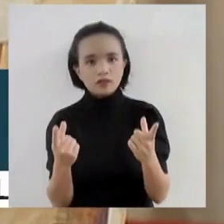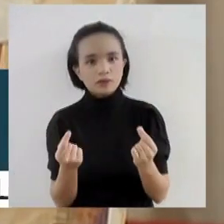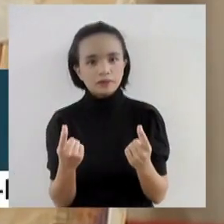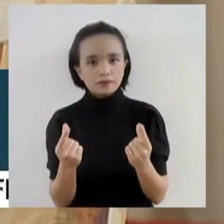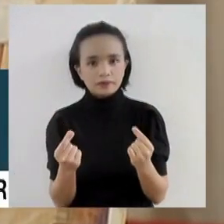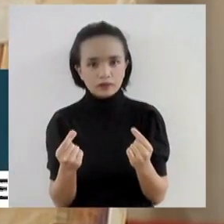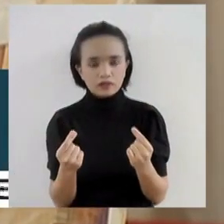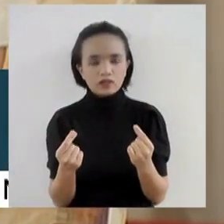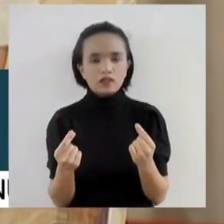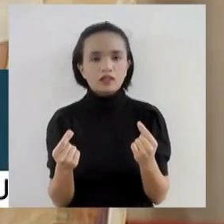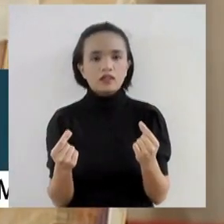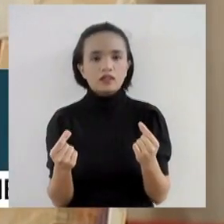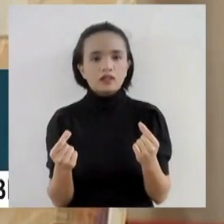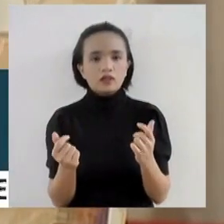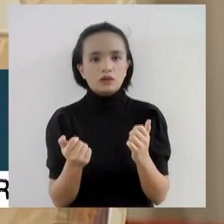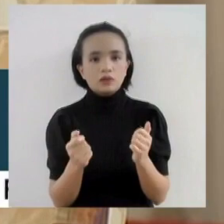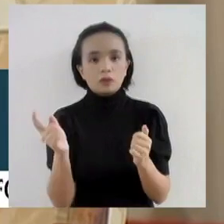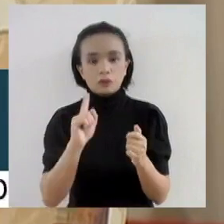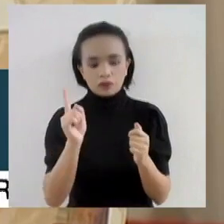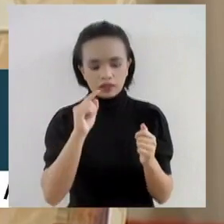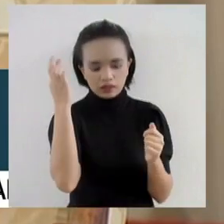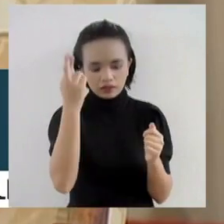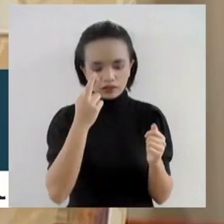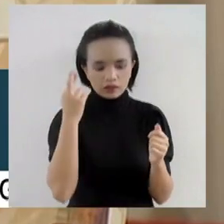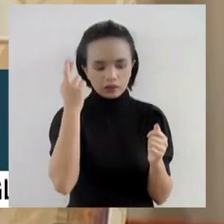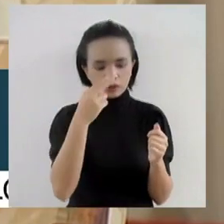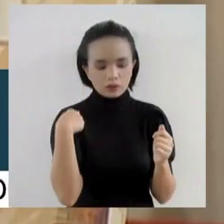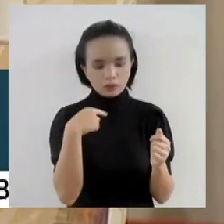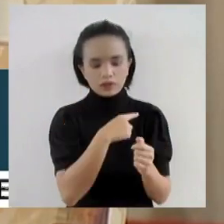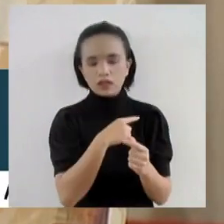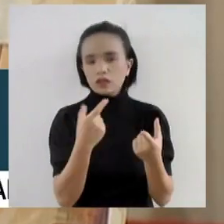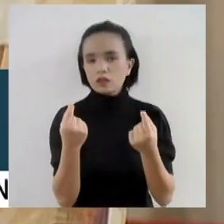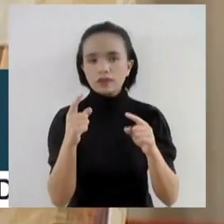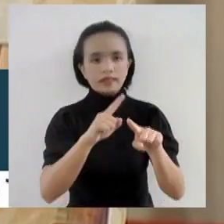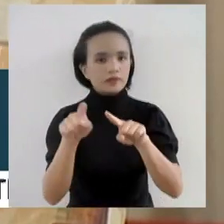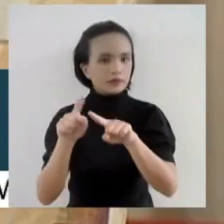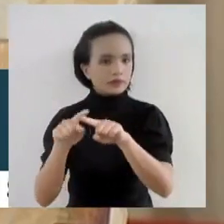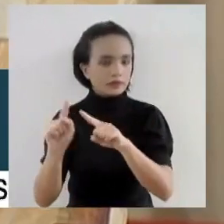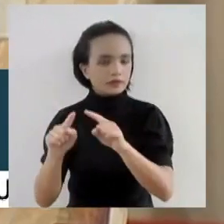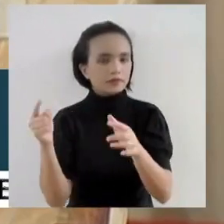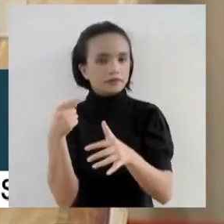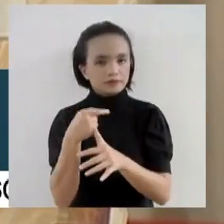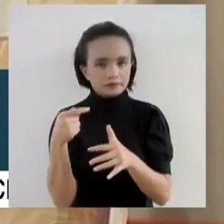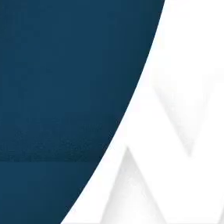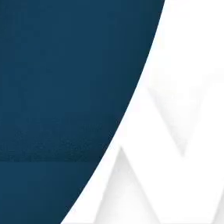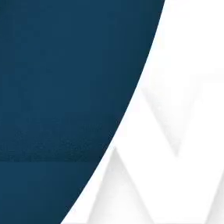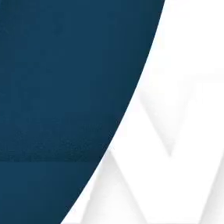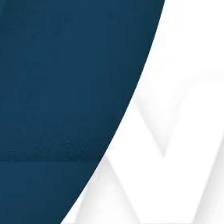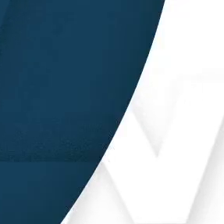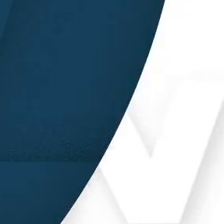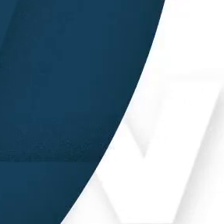the simple reason that we are doing different things from what we were doing before.